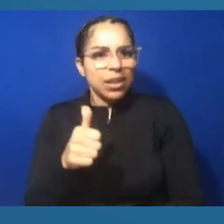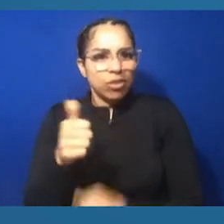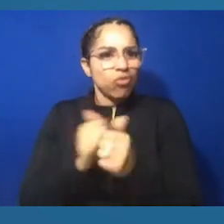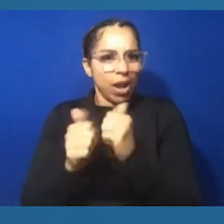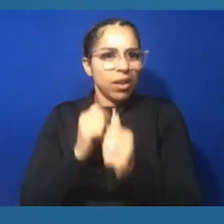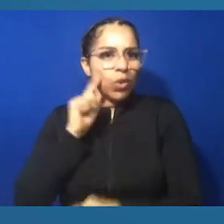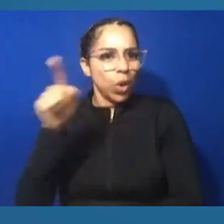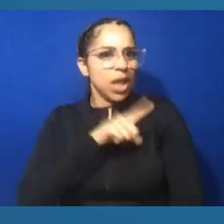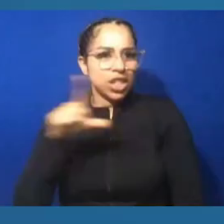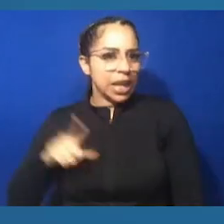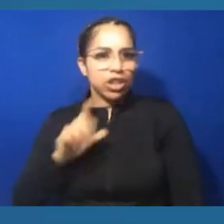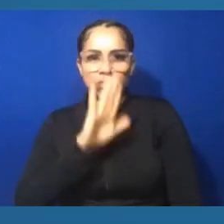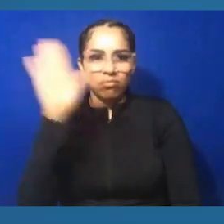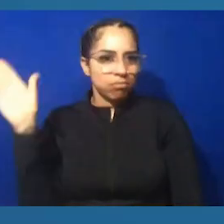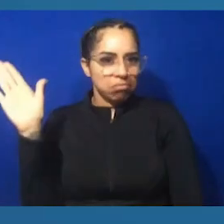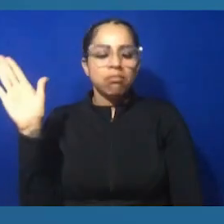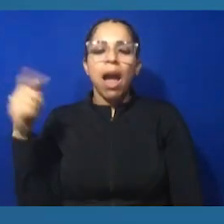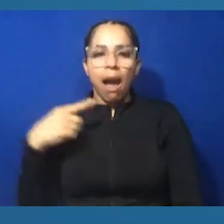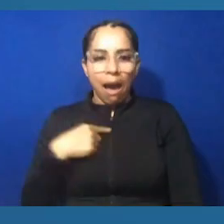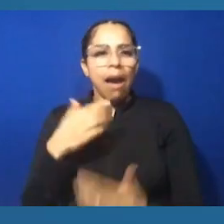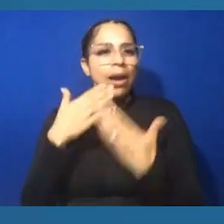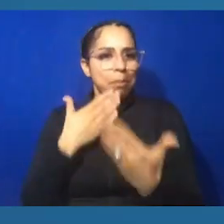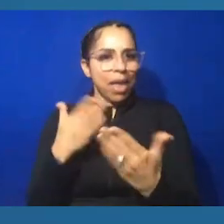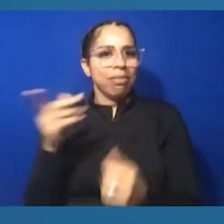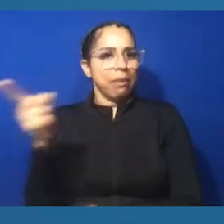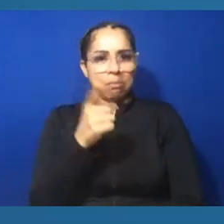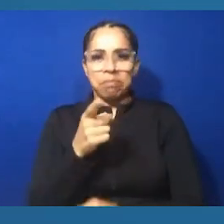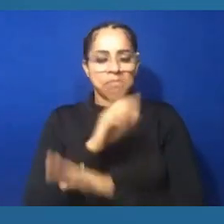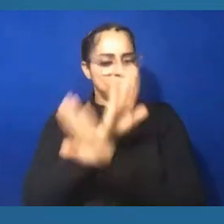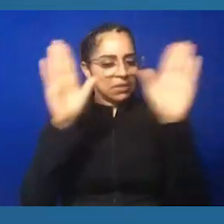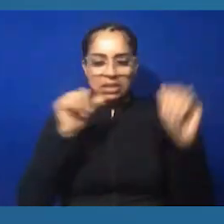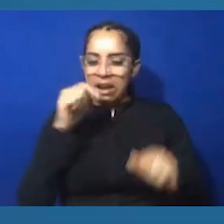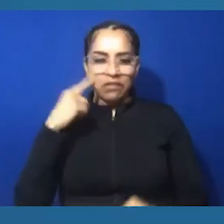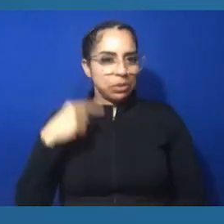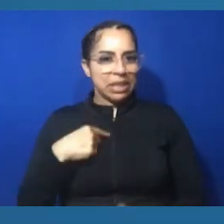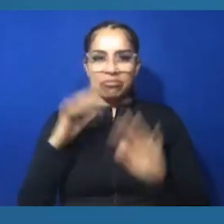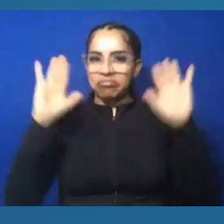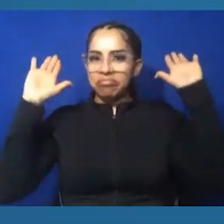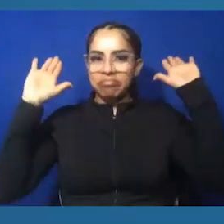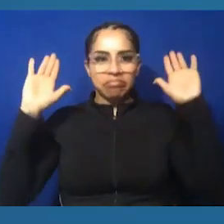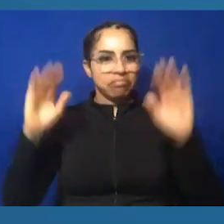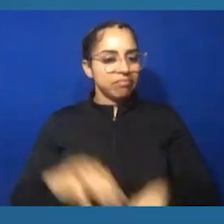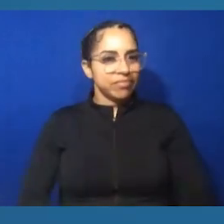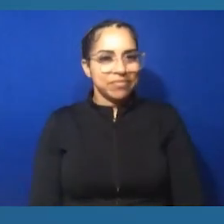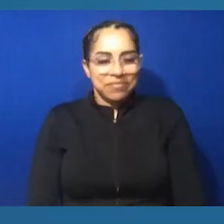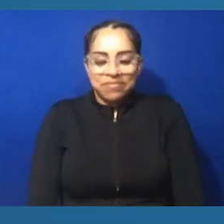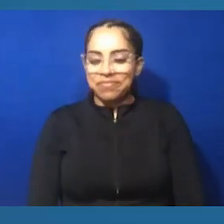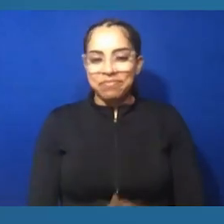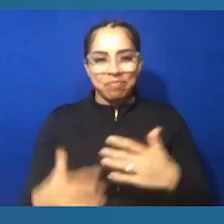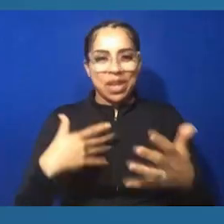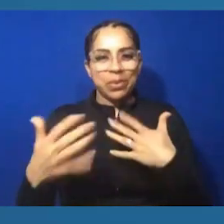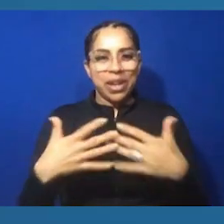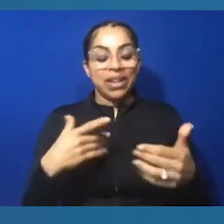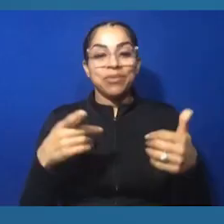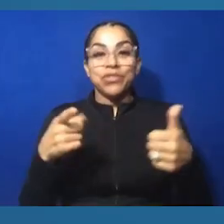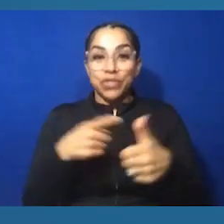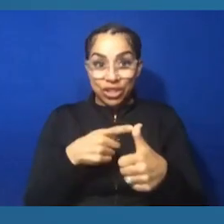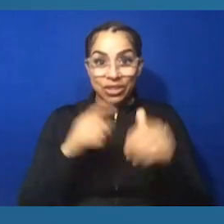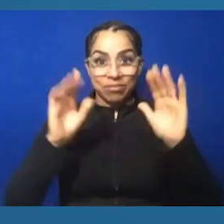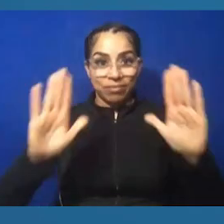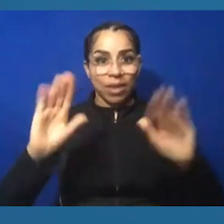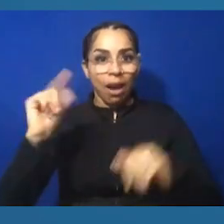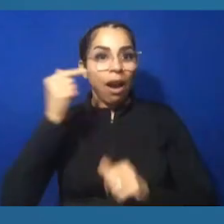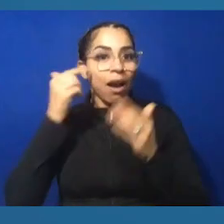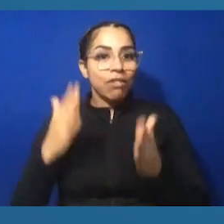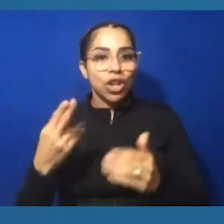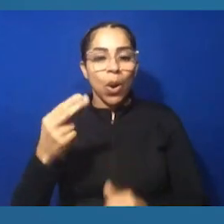that. I commend them for that's just not for me. But anyway, first of all, Governor Hochul, I have to thank you and